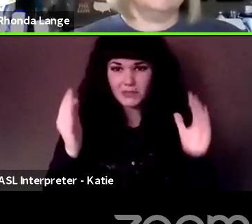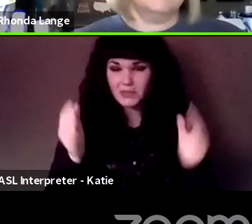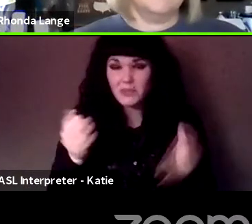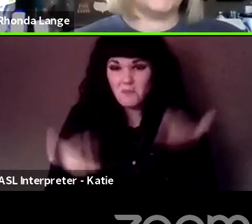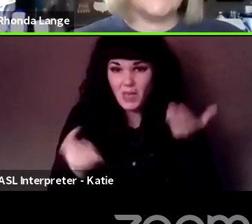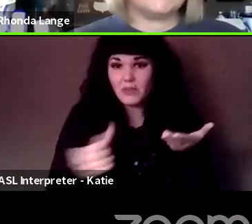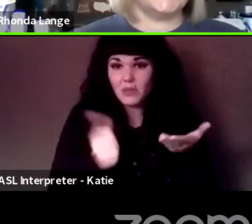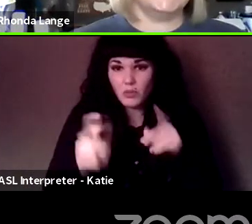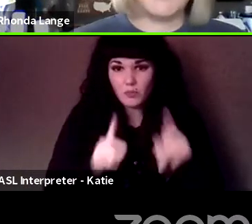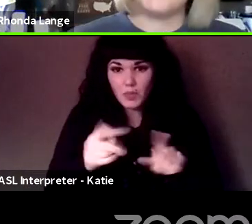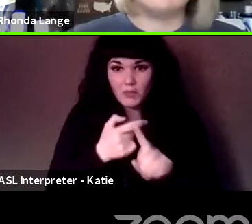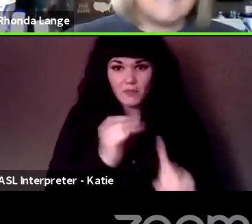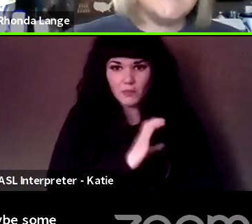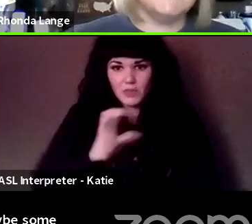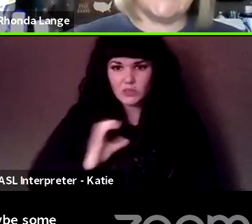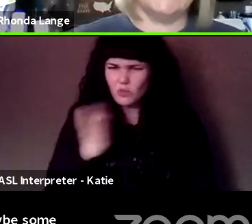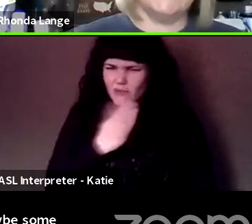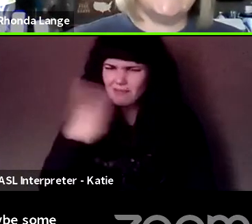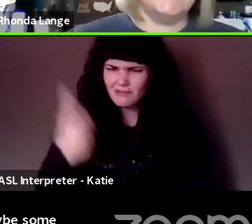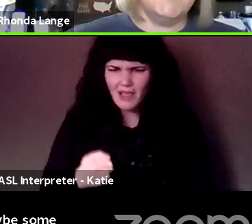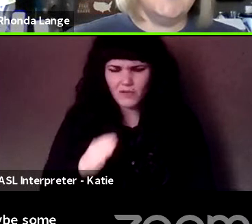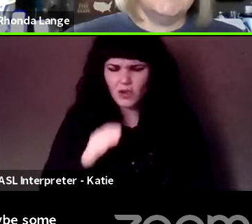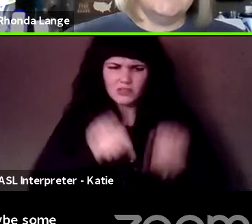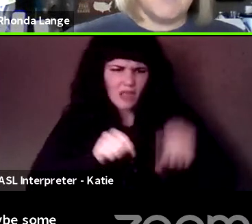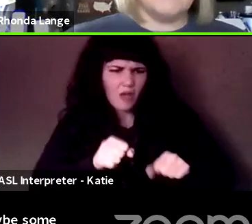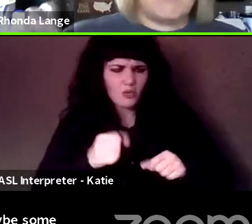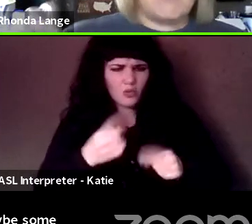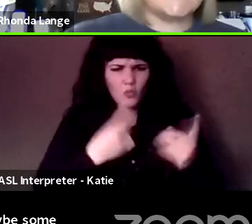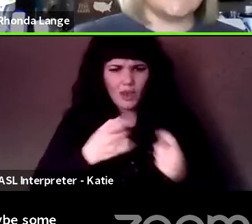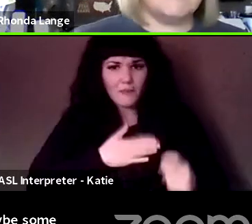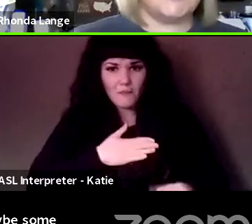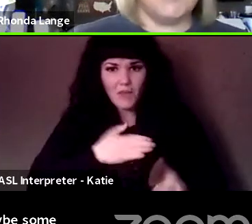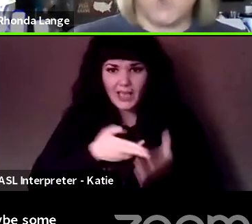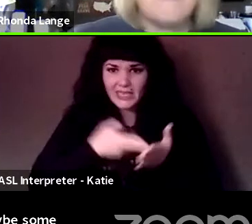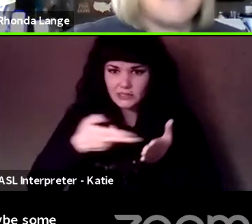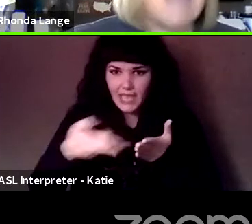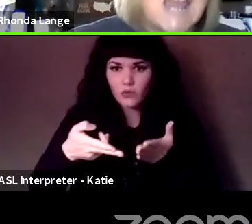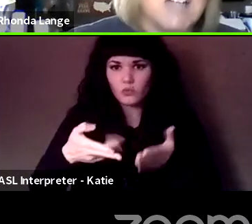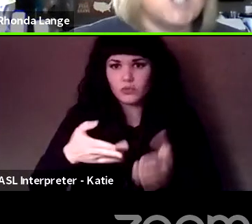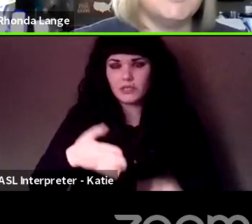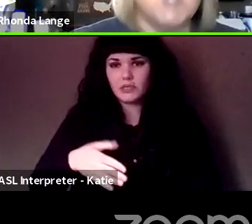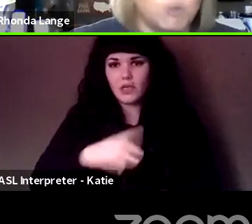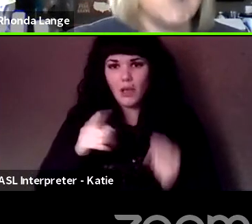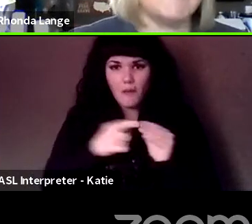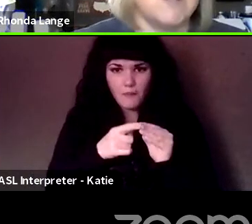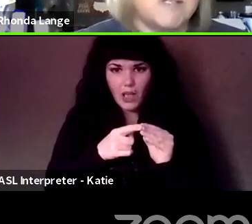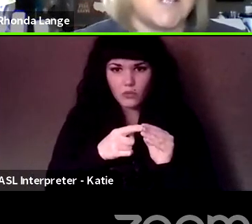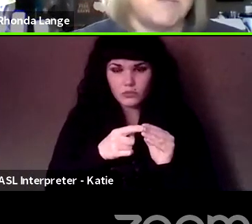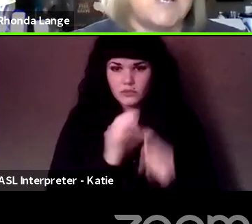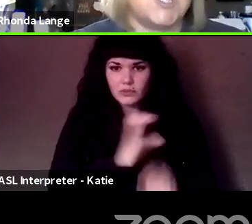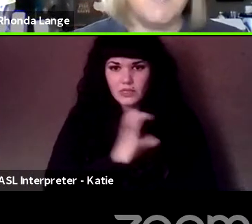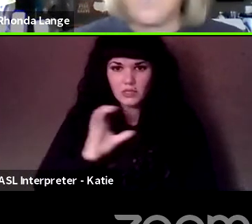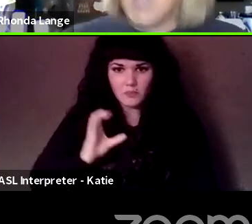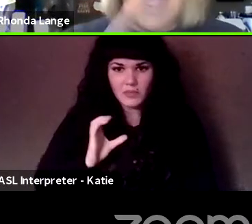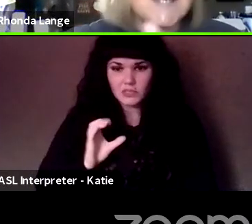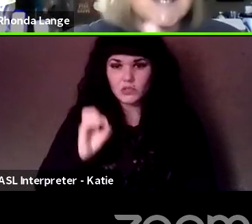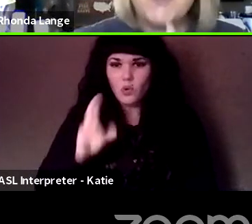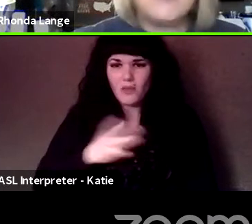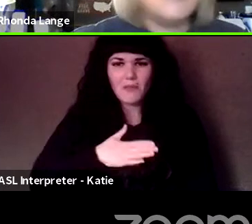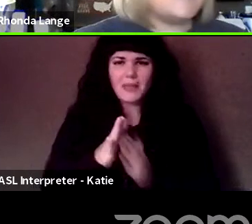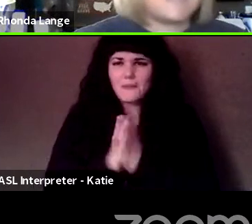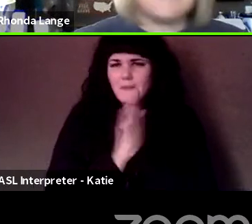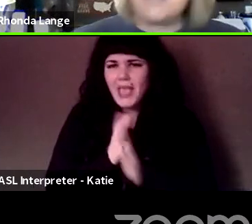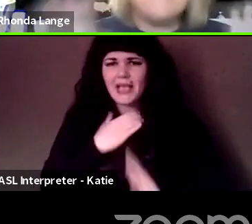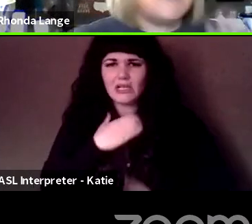ever question my integrity about this commission or my passion to do work for this commission. I